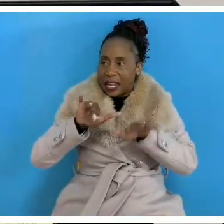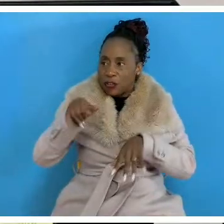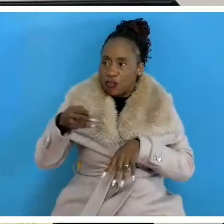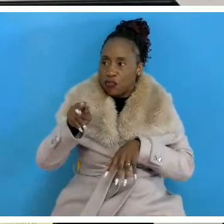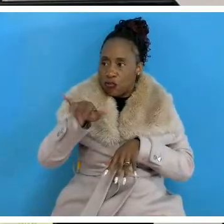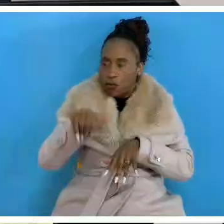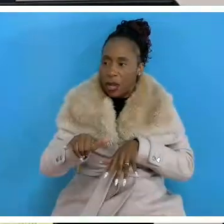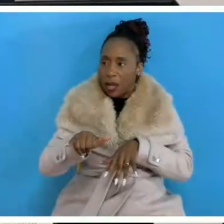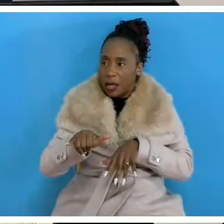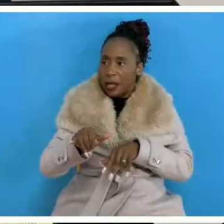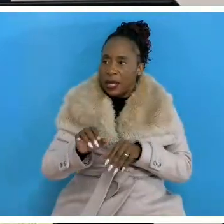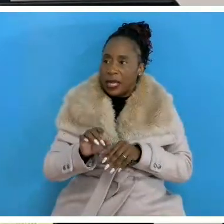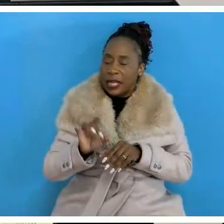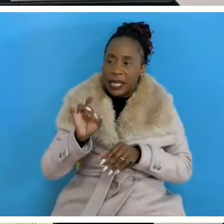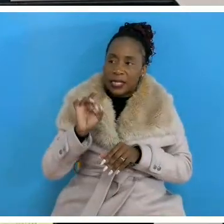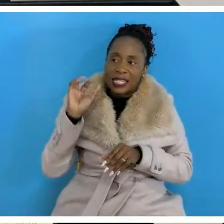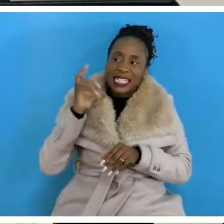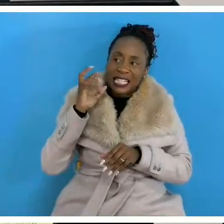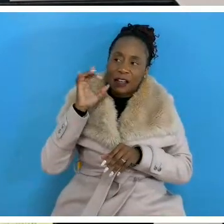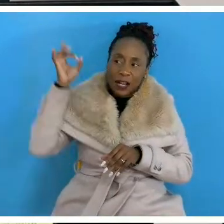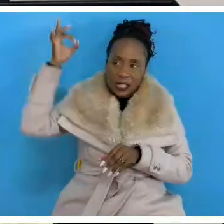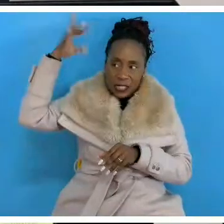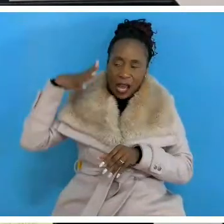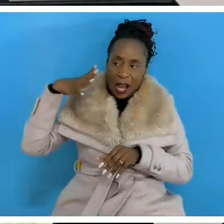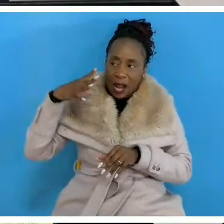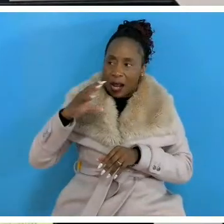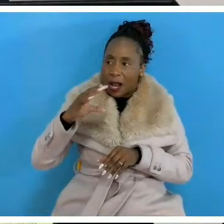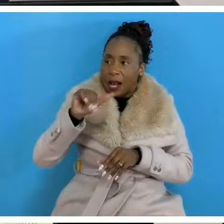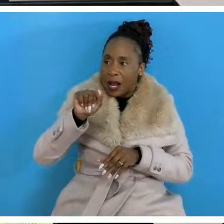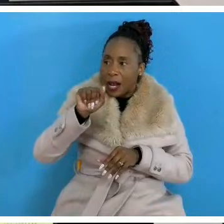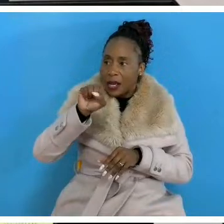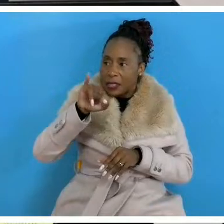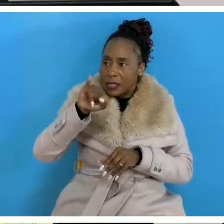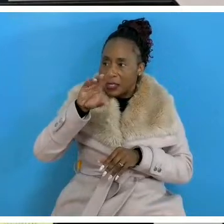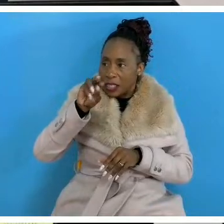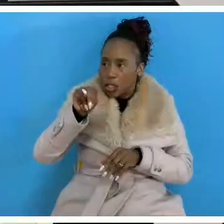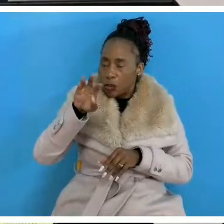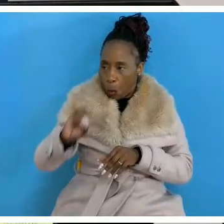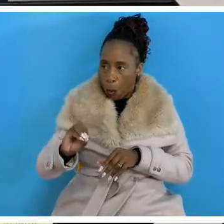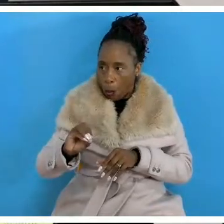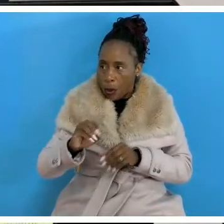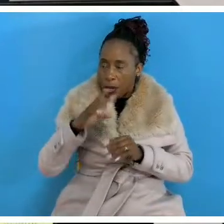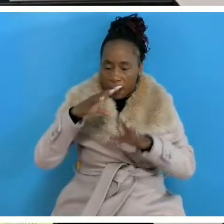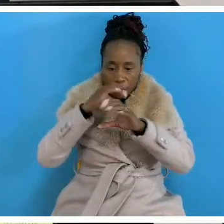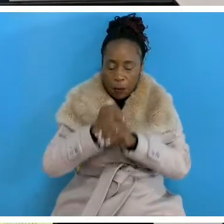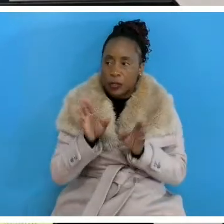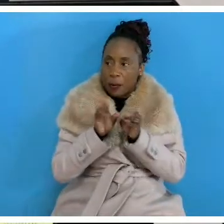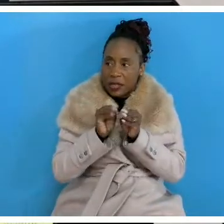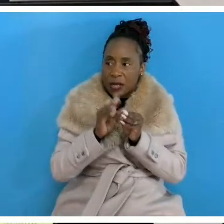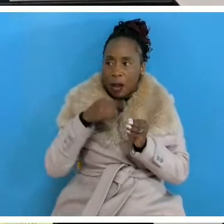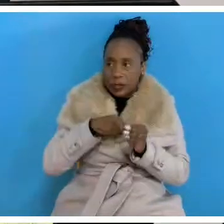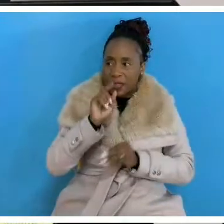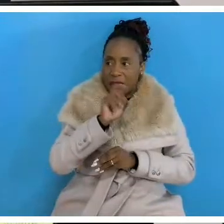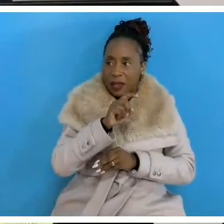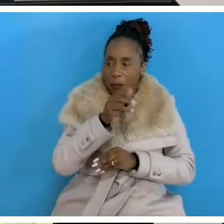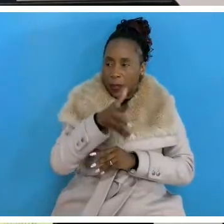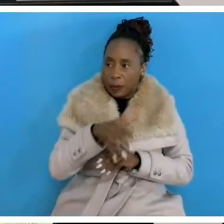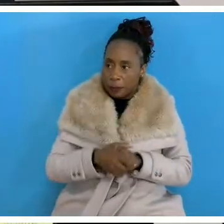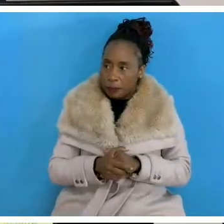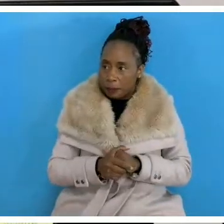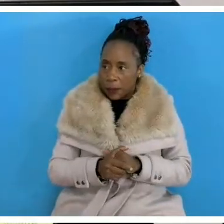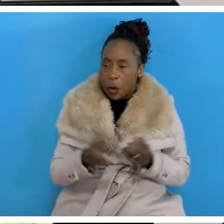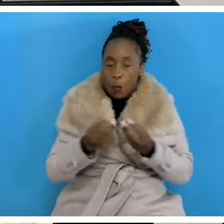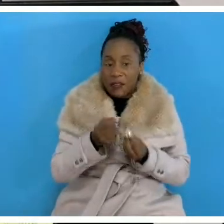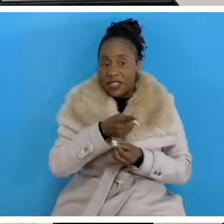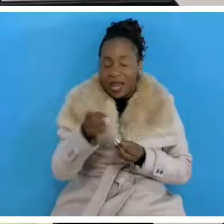Star Casino, West Rand Eldorado Park will be the focus of our meeting there. So with